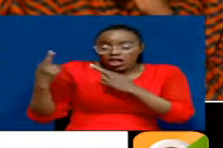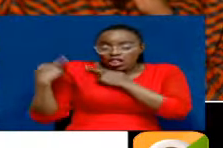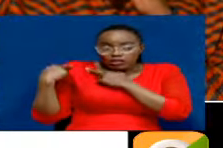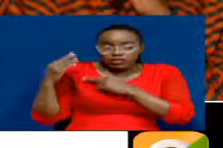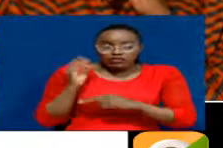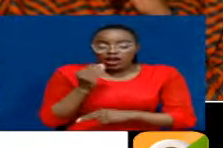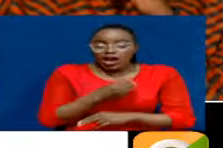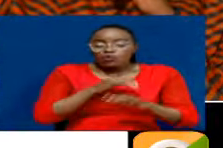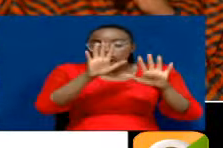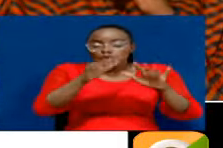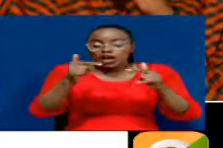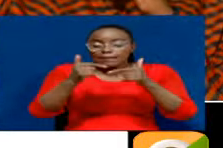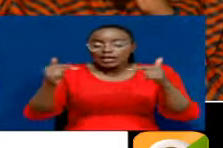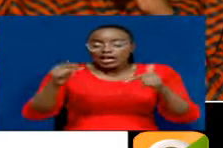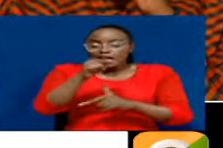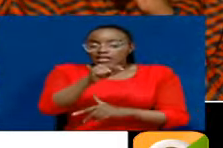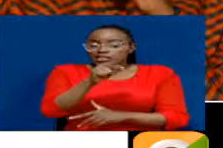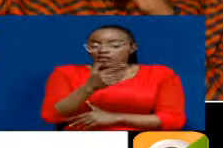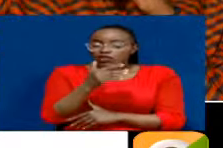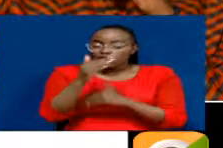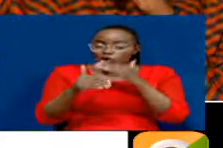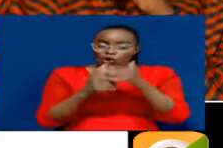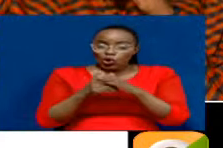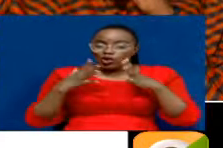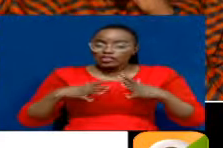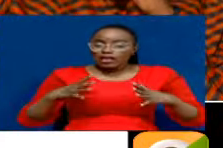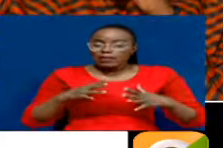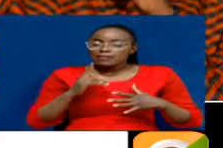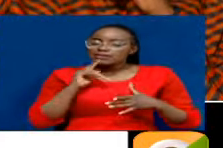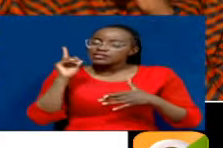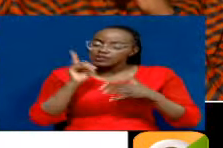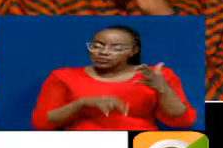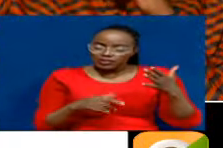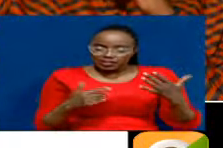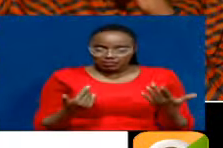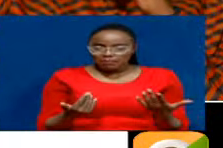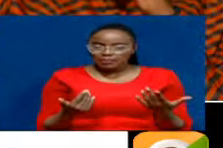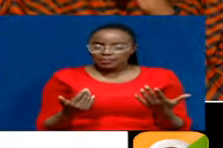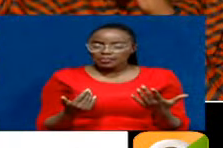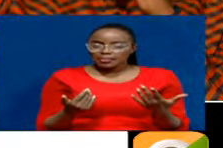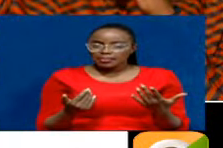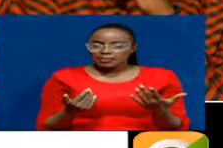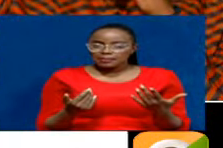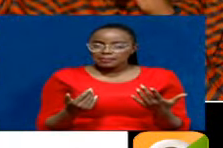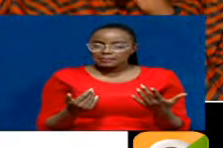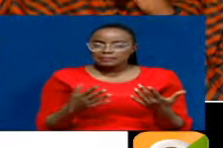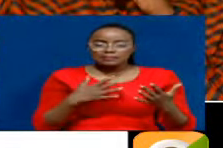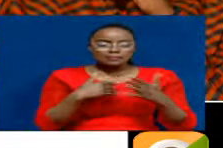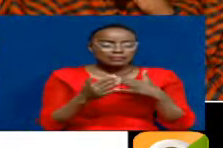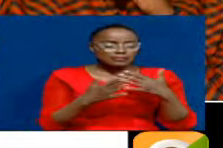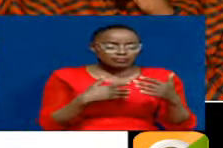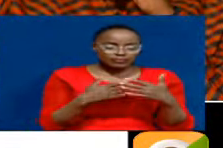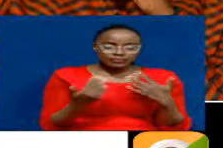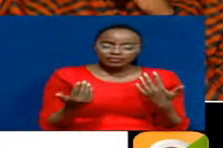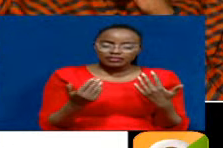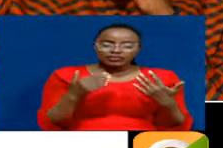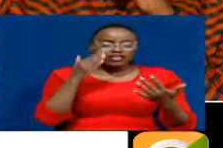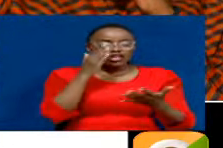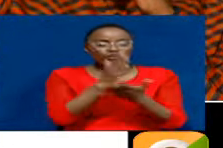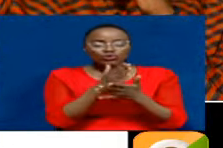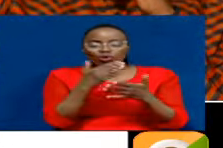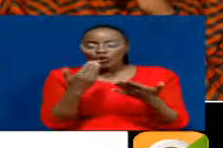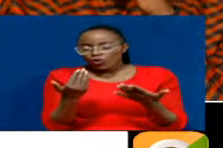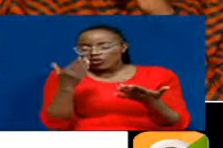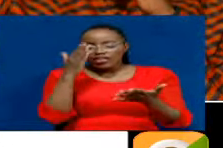duty to decampaign all other candidates. And I'm saying this, that whether they are founded